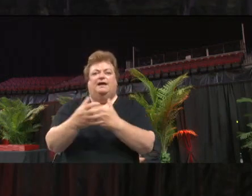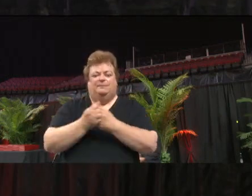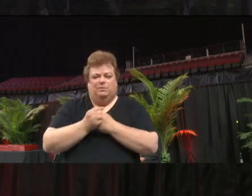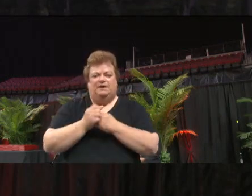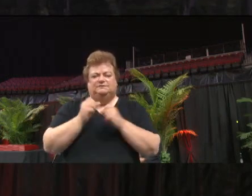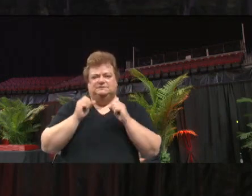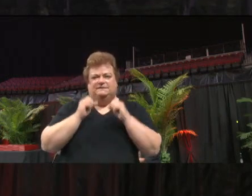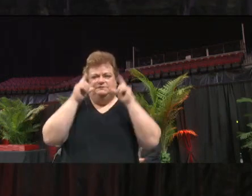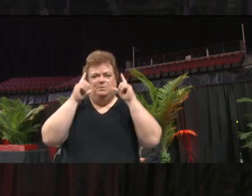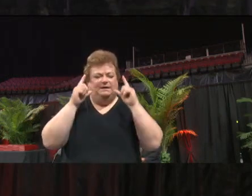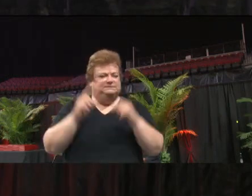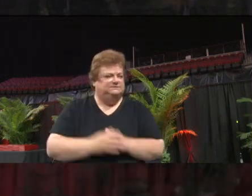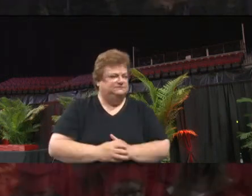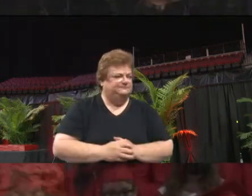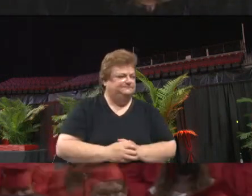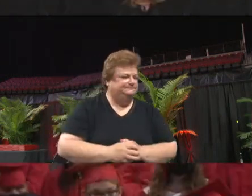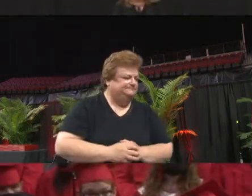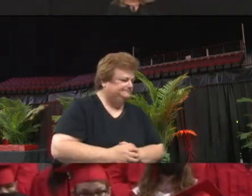Surprises.